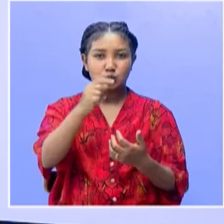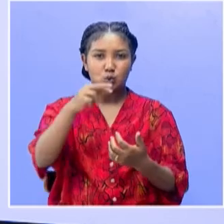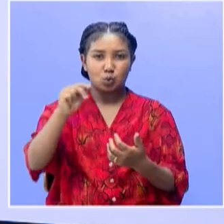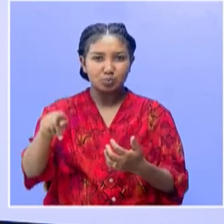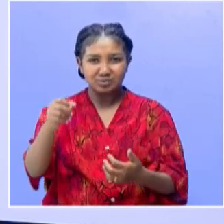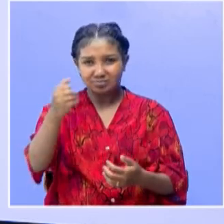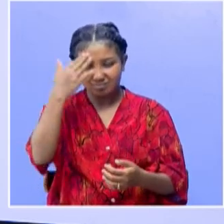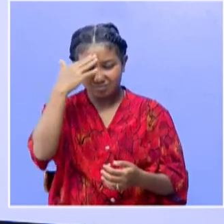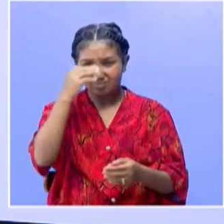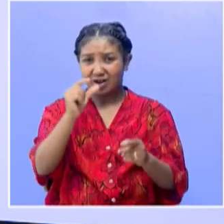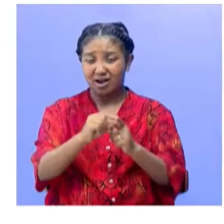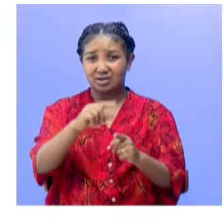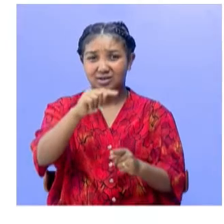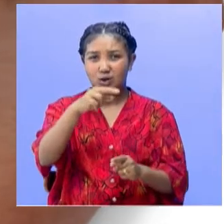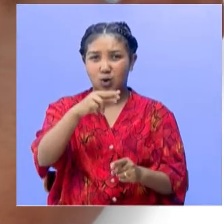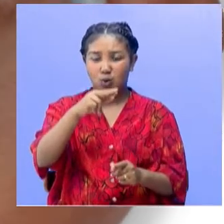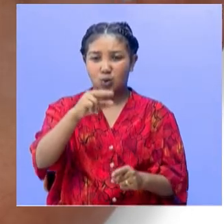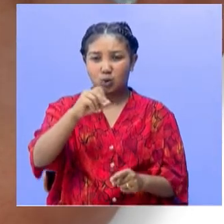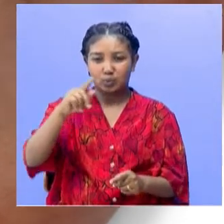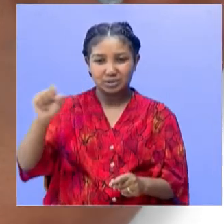You know this word, troop?